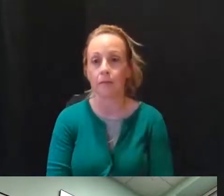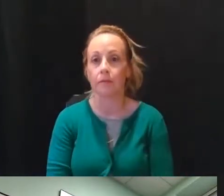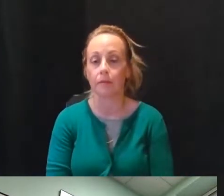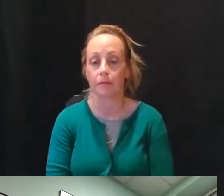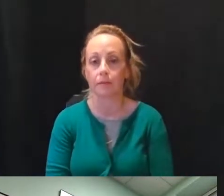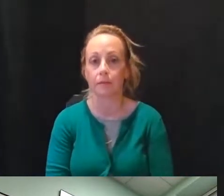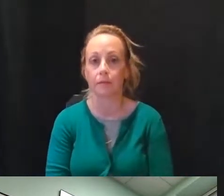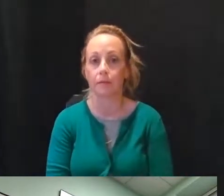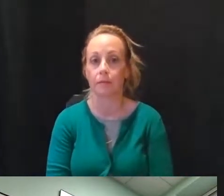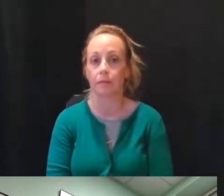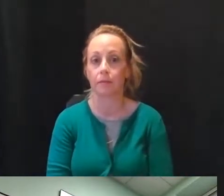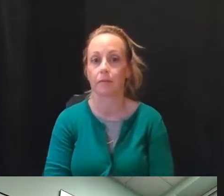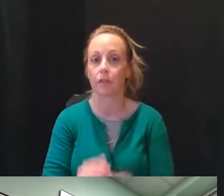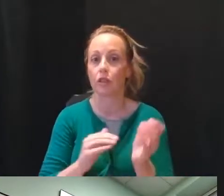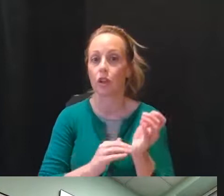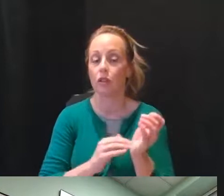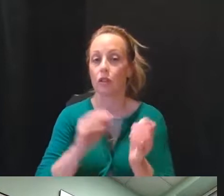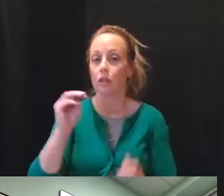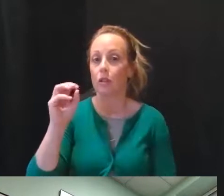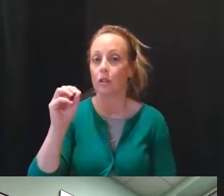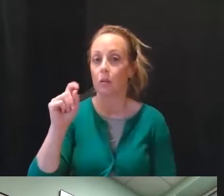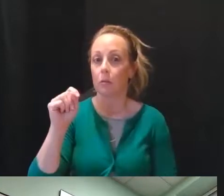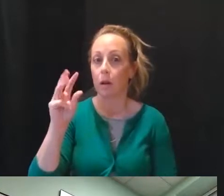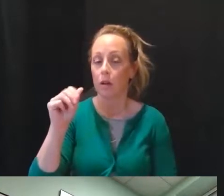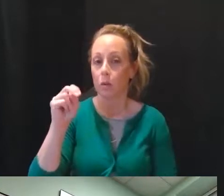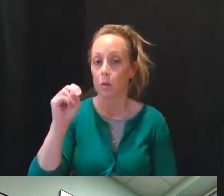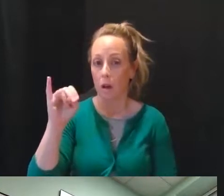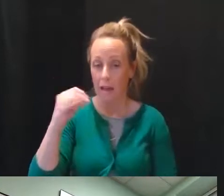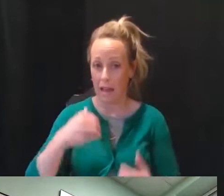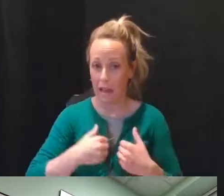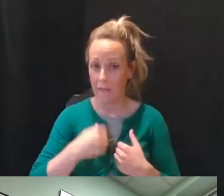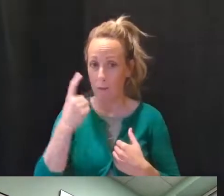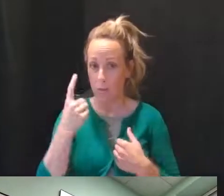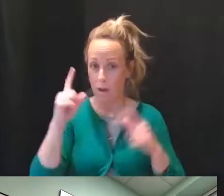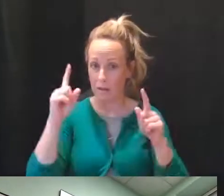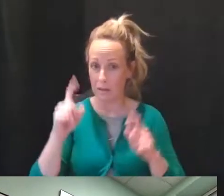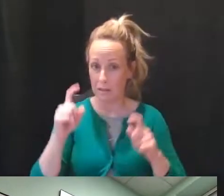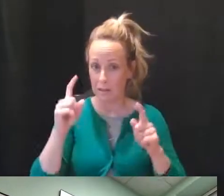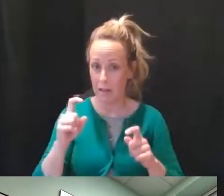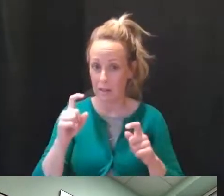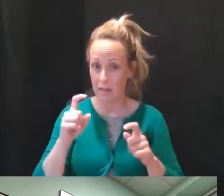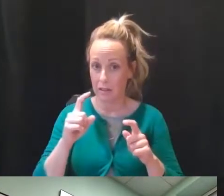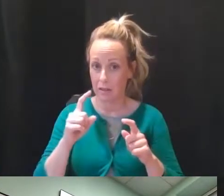Dr. Motwani, is there a test that can detect both flu and COVID-19 at the same time?